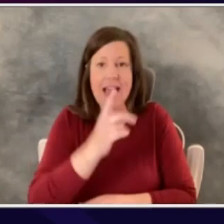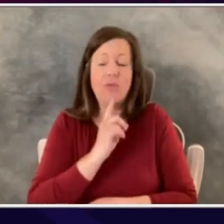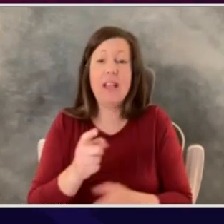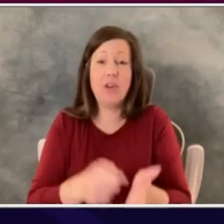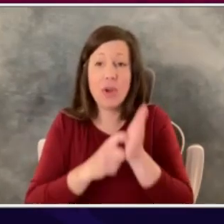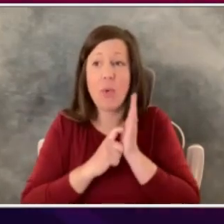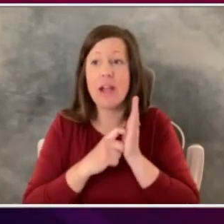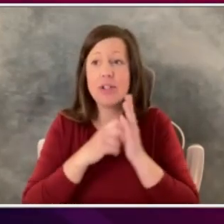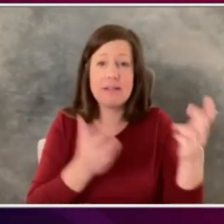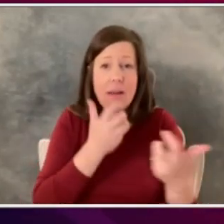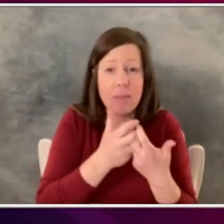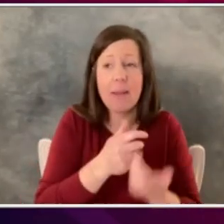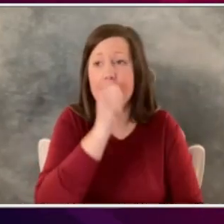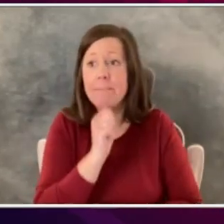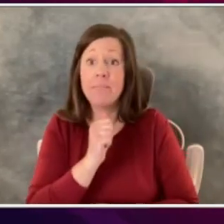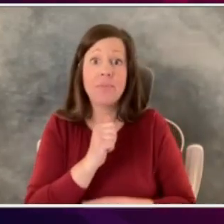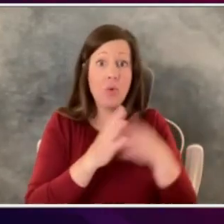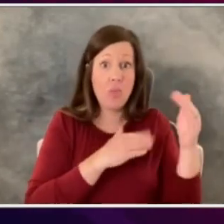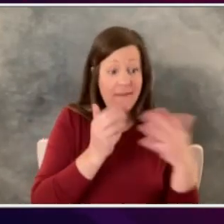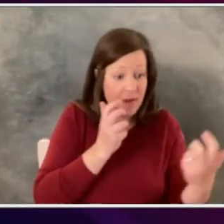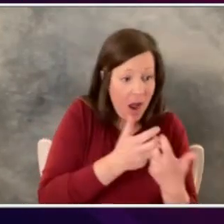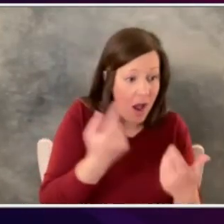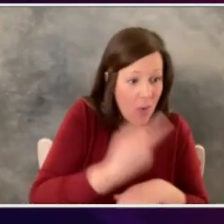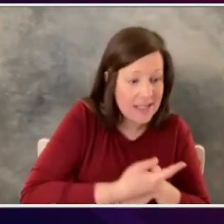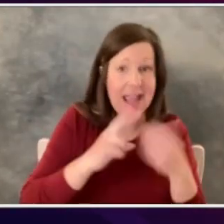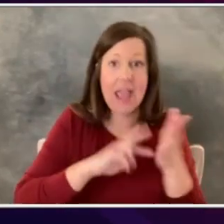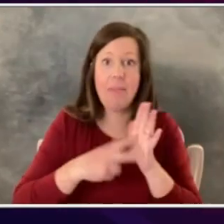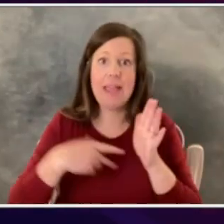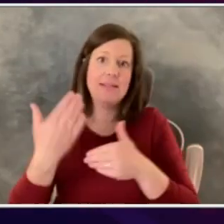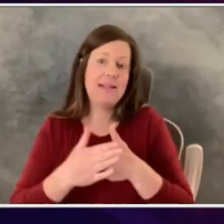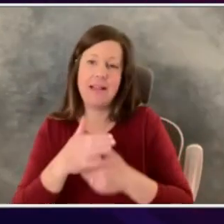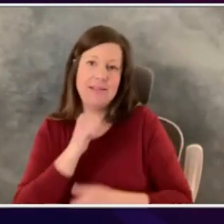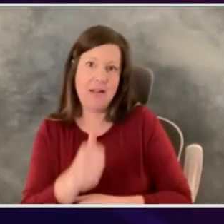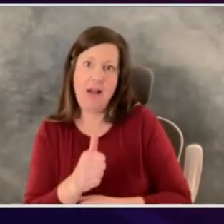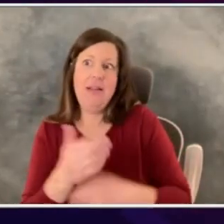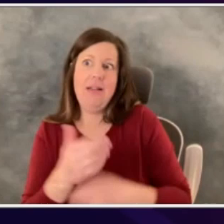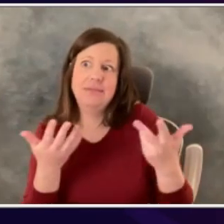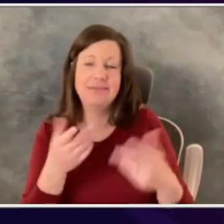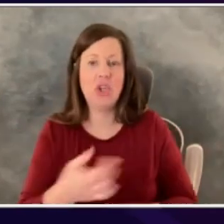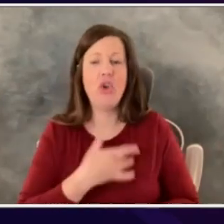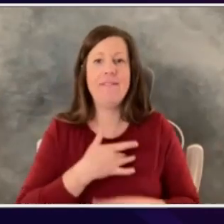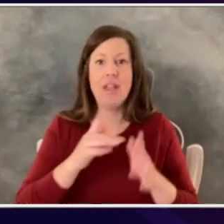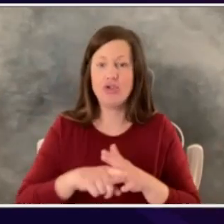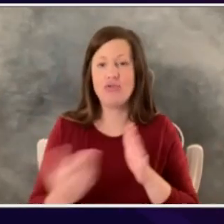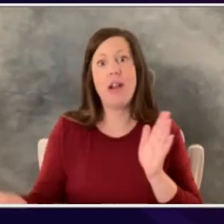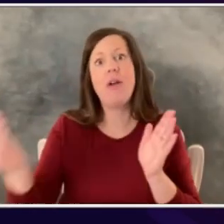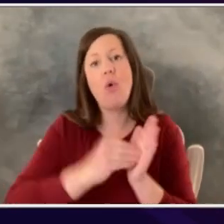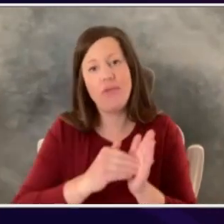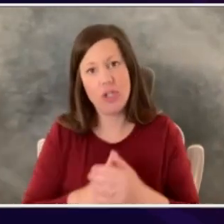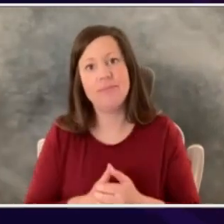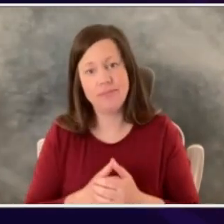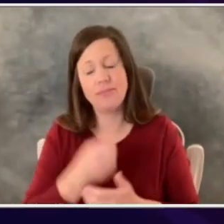resilience. What works one day doesn't necessarily work the next, and you can feel like you're starting all over again. And it's difficult